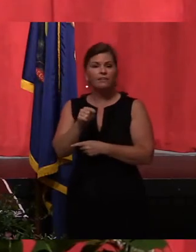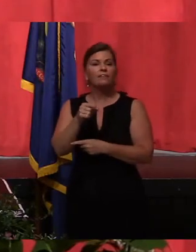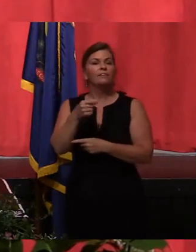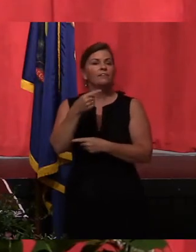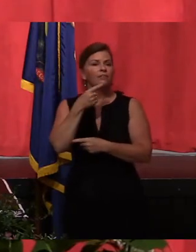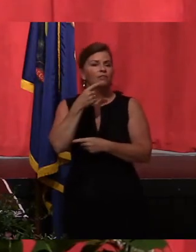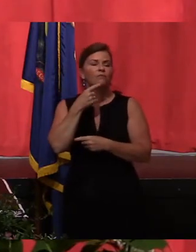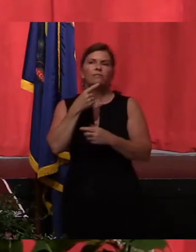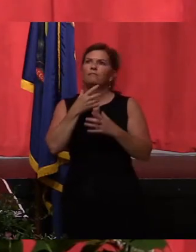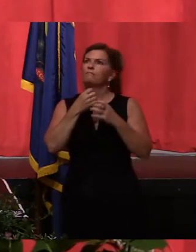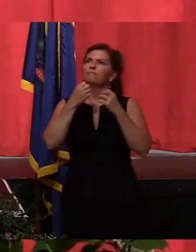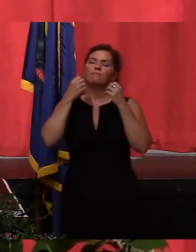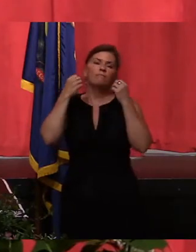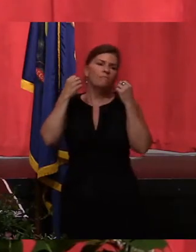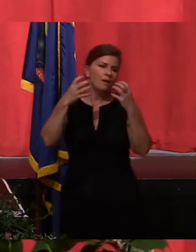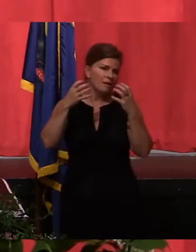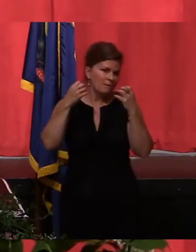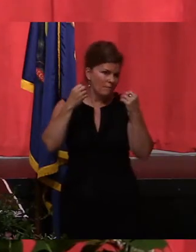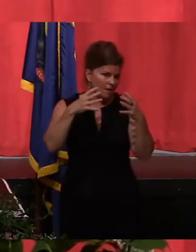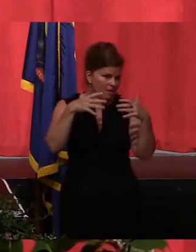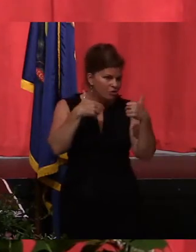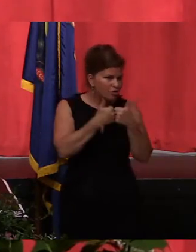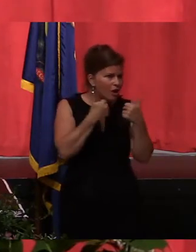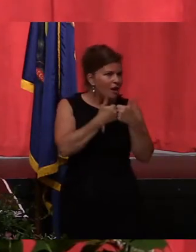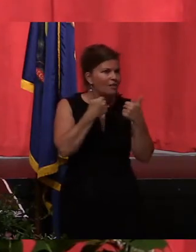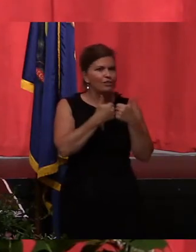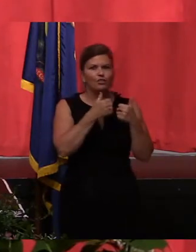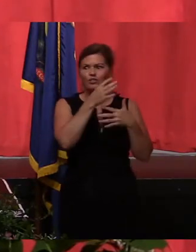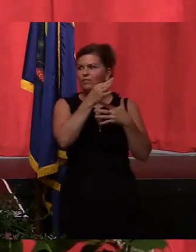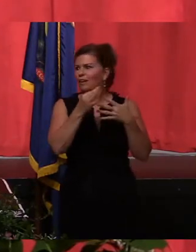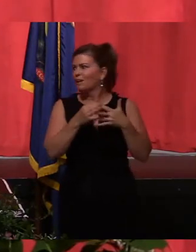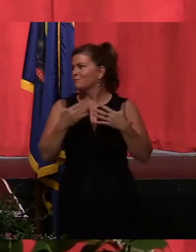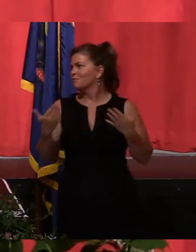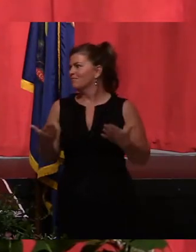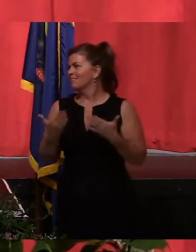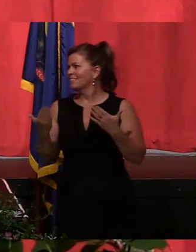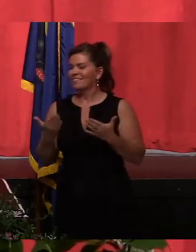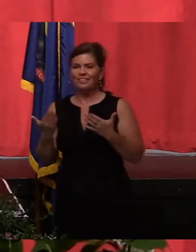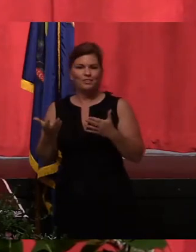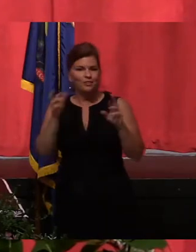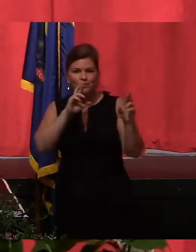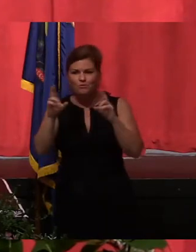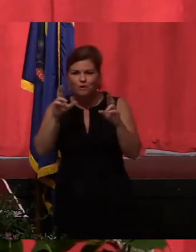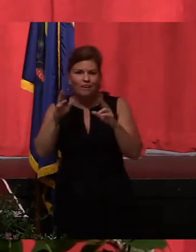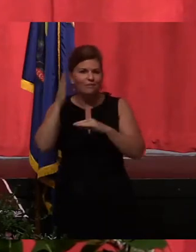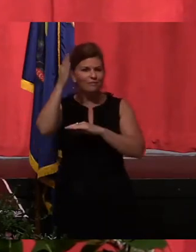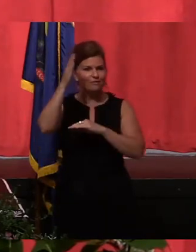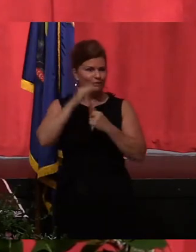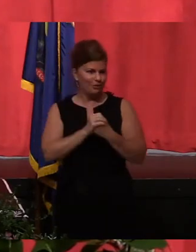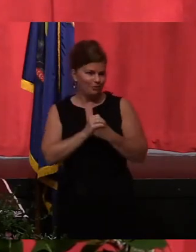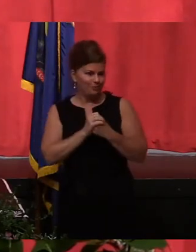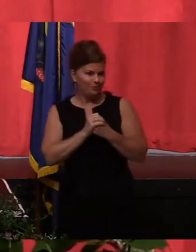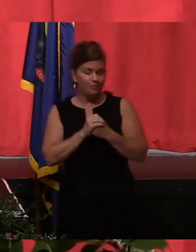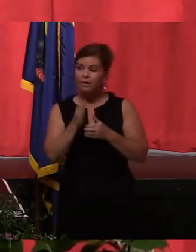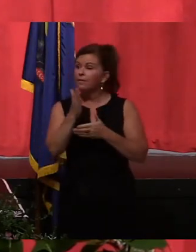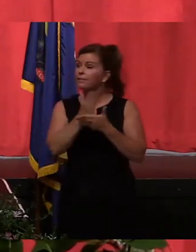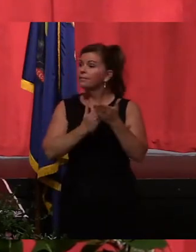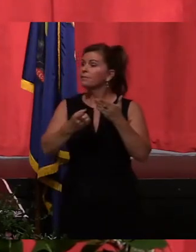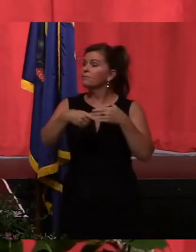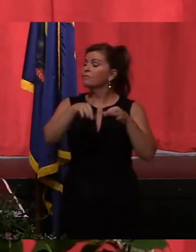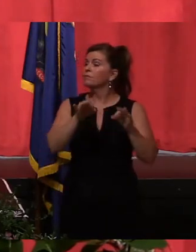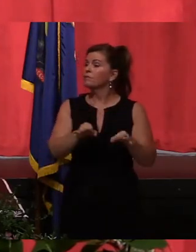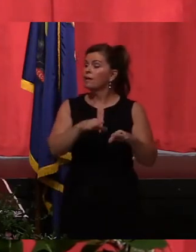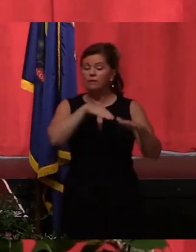number of exciting and challenging options for your plans after high school. Some of you have chosen to enter